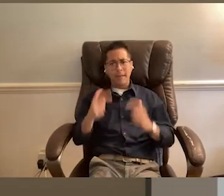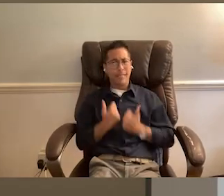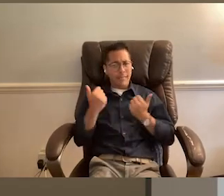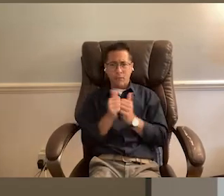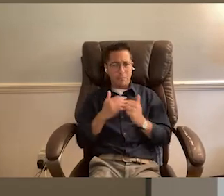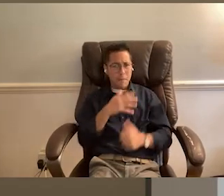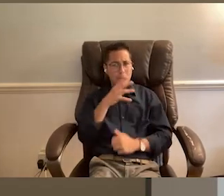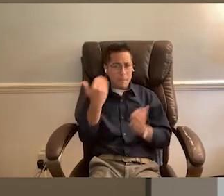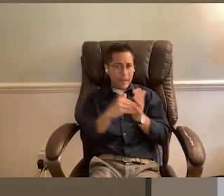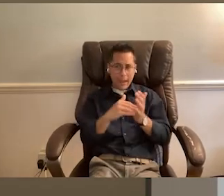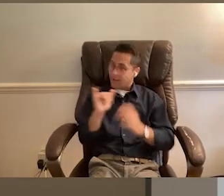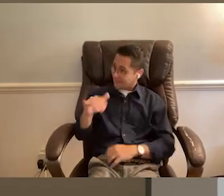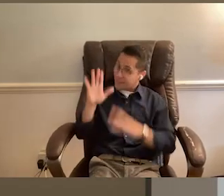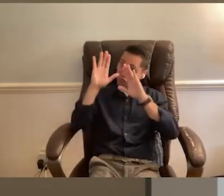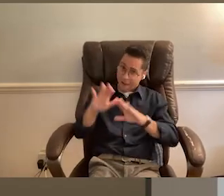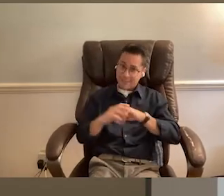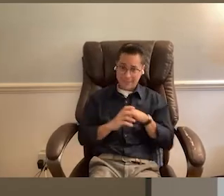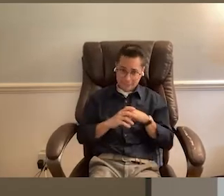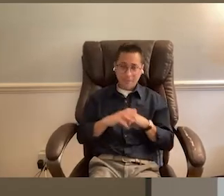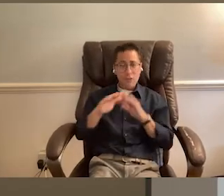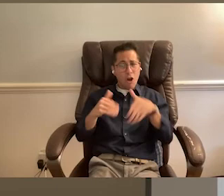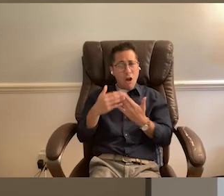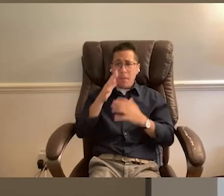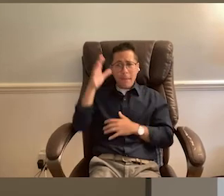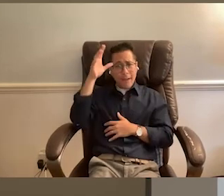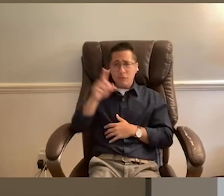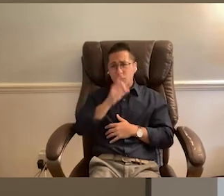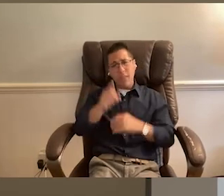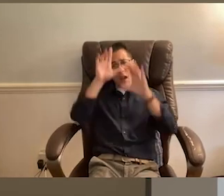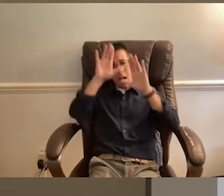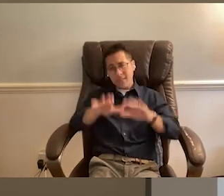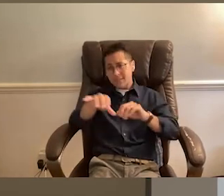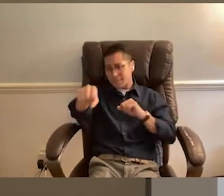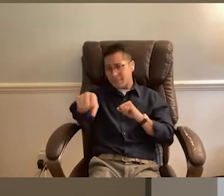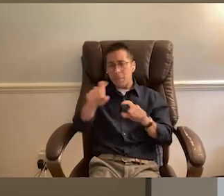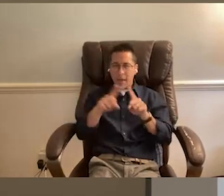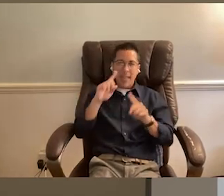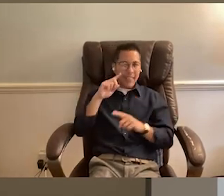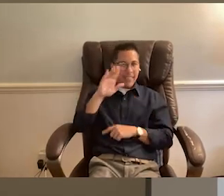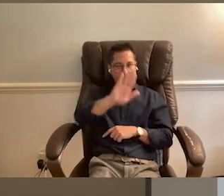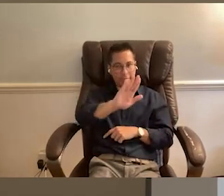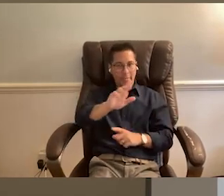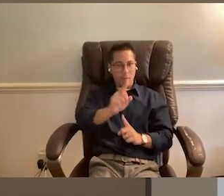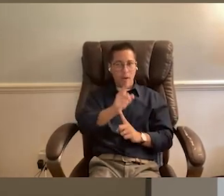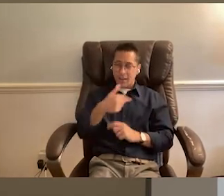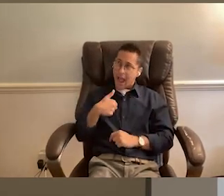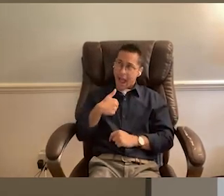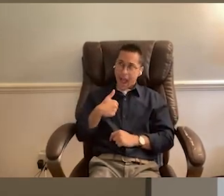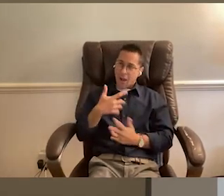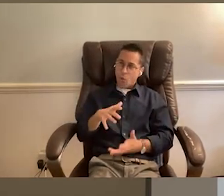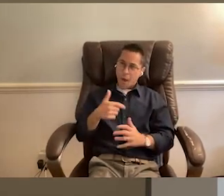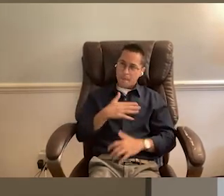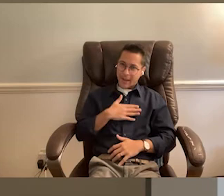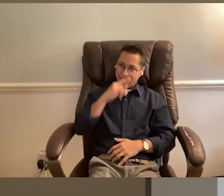mom. I don't want to do it anymore. I want to live by myself. I want to be independent. I want to have a job, which is like something I love to see. Because